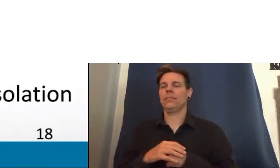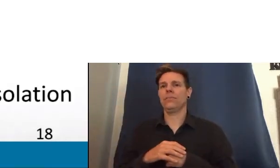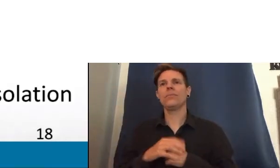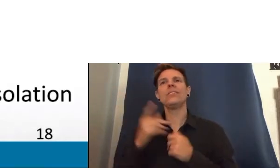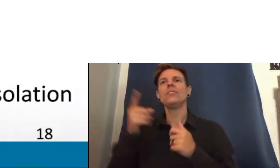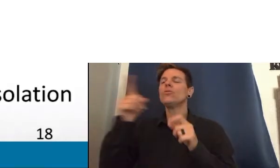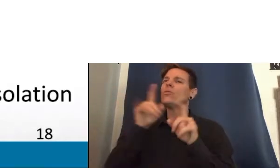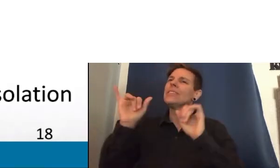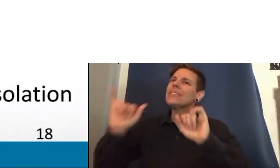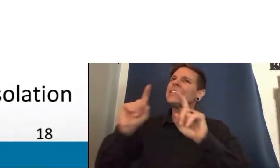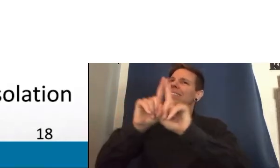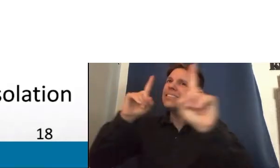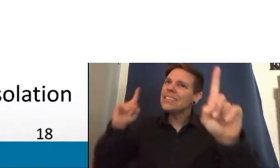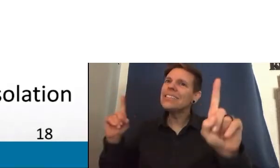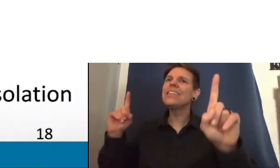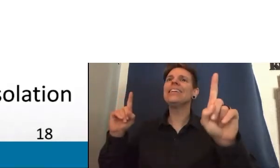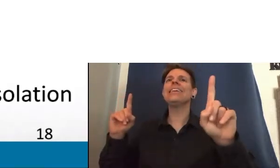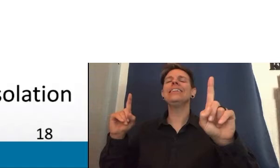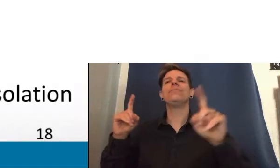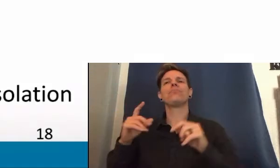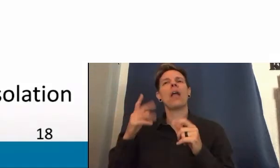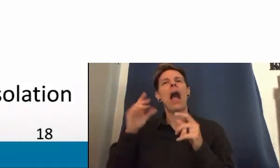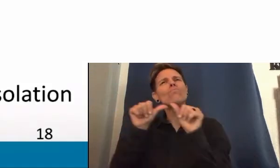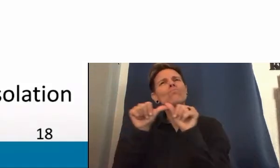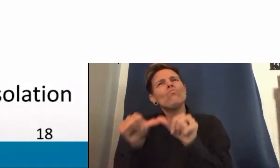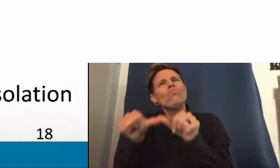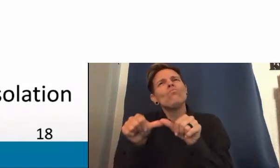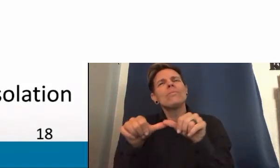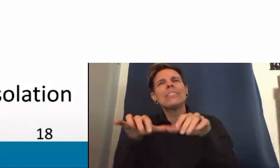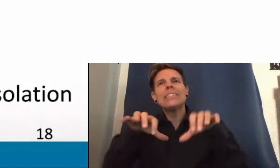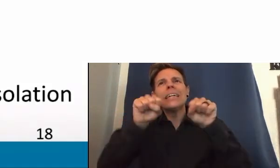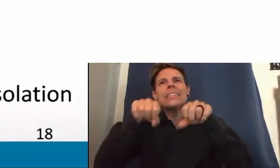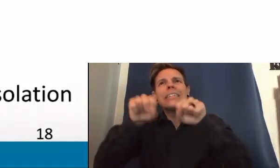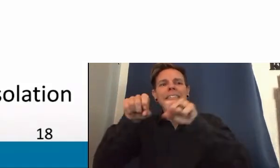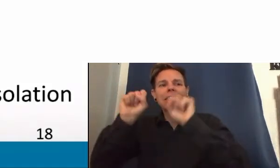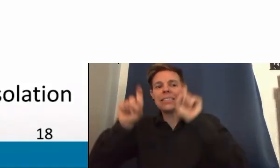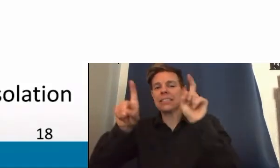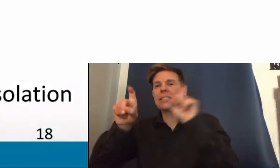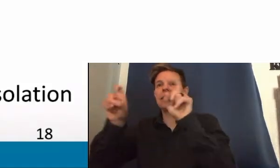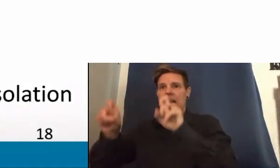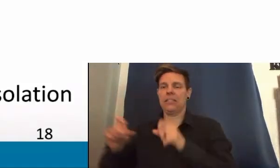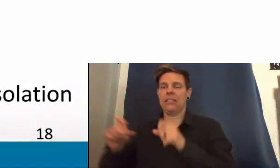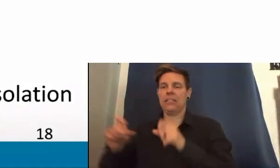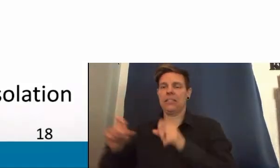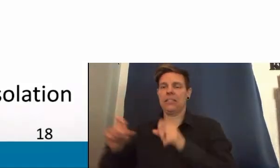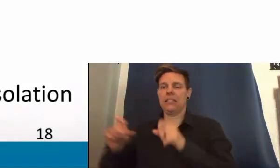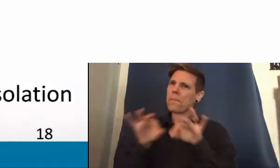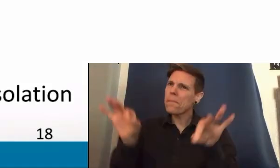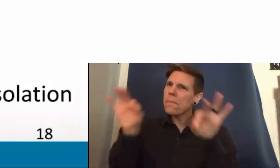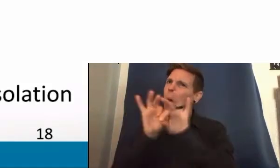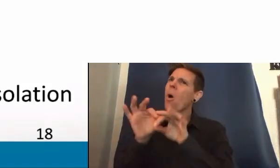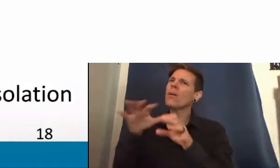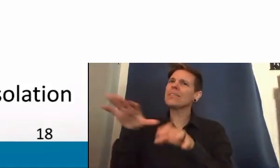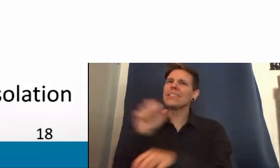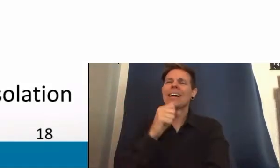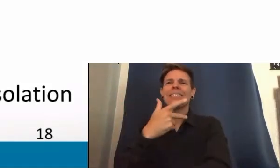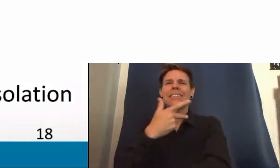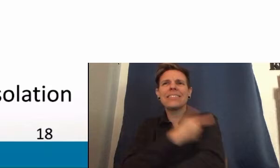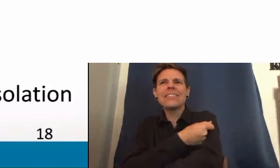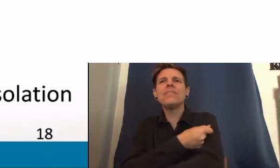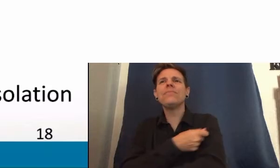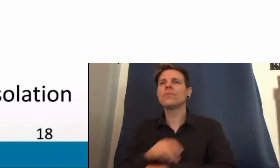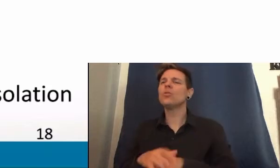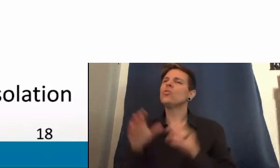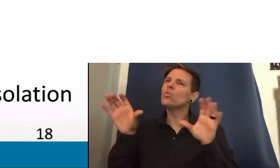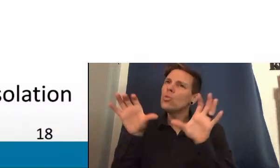is going to be key. And even if we're vaccinated, to go ahead and step into that, we still have